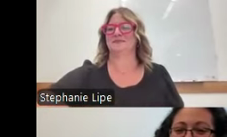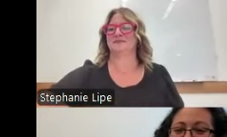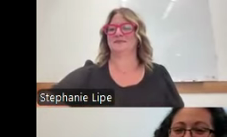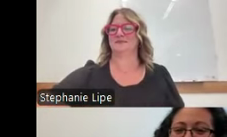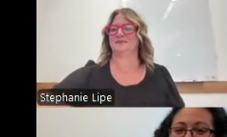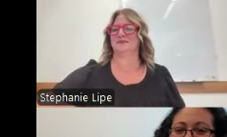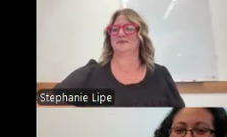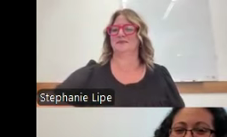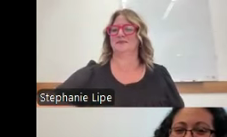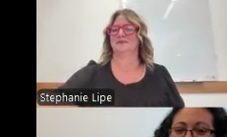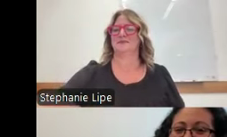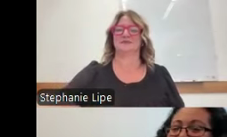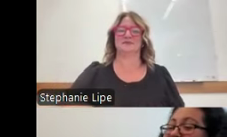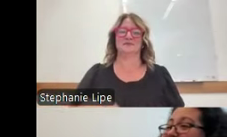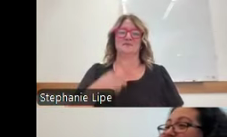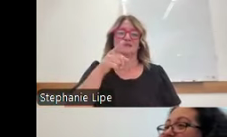please.